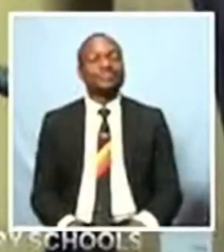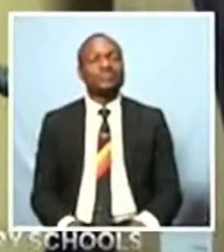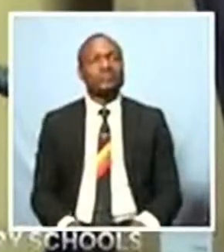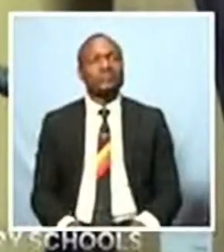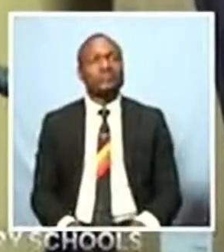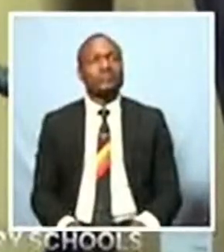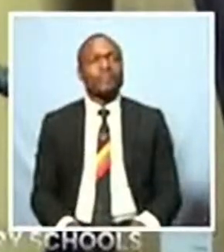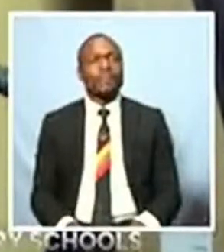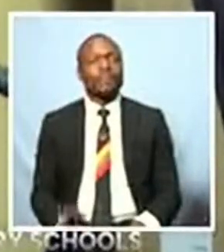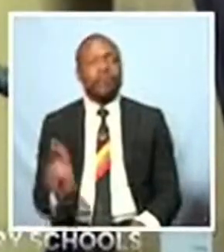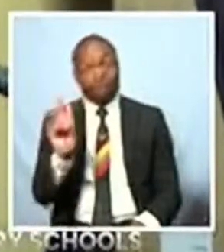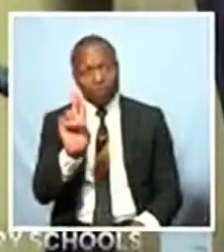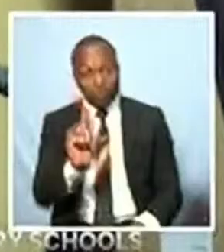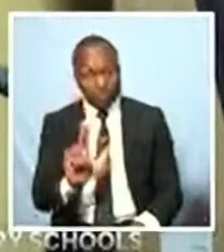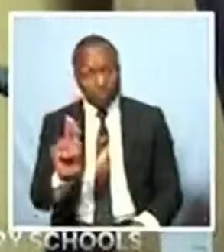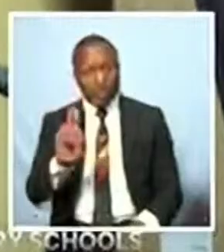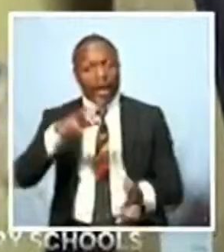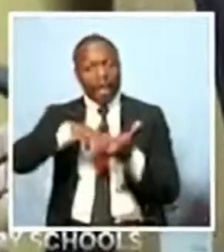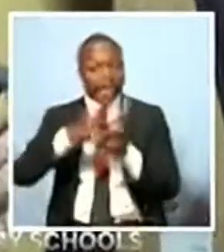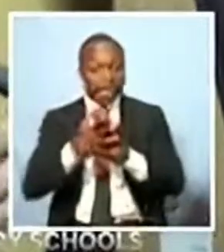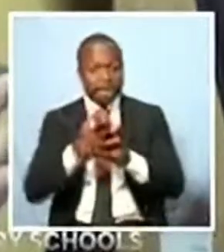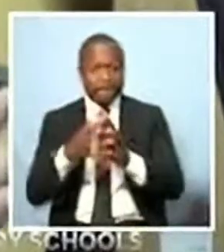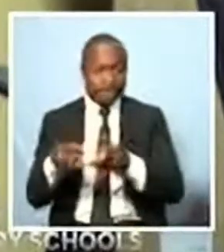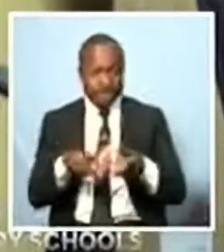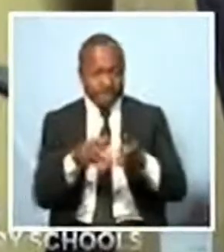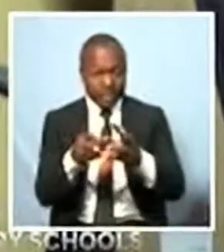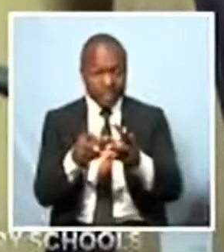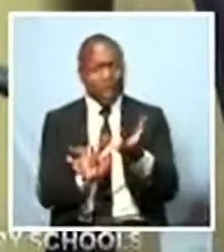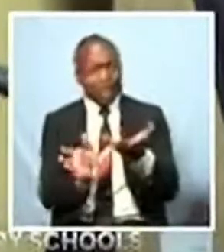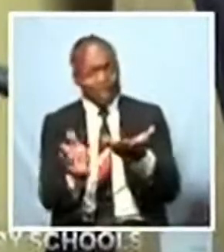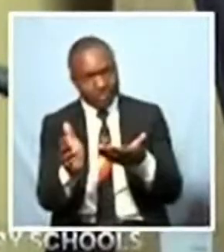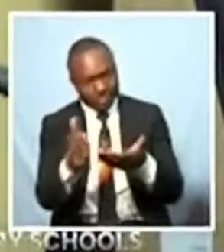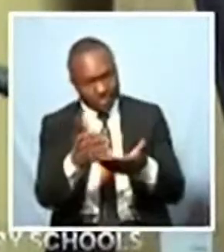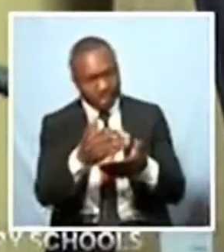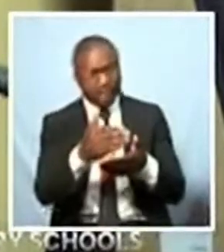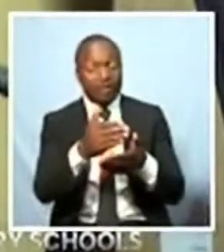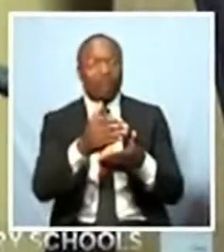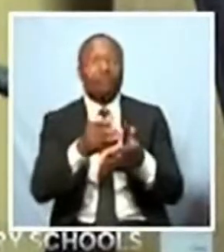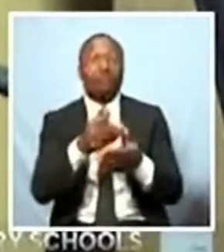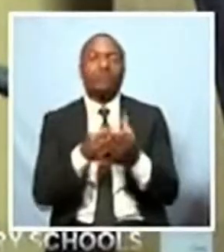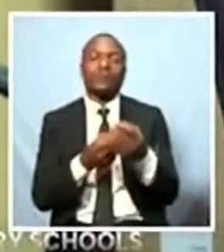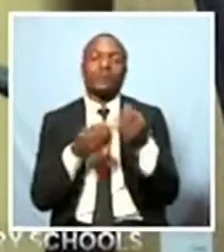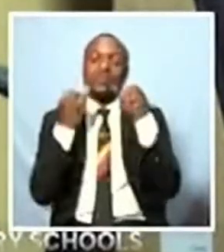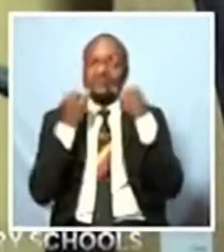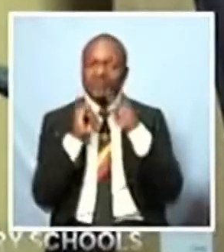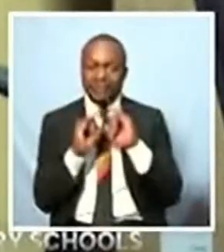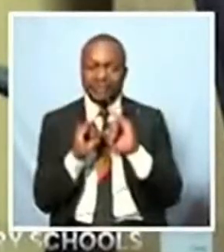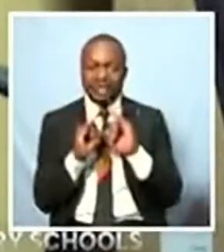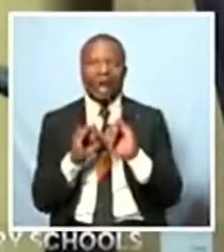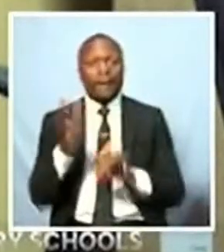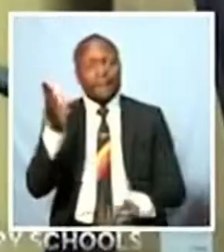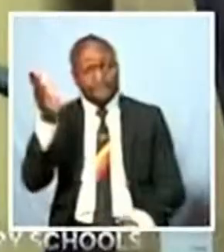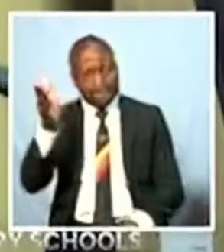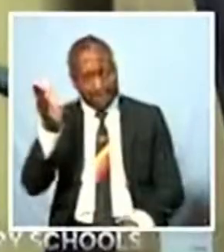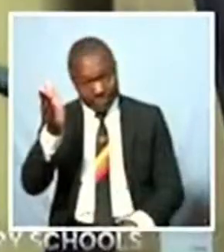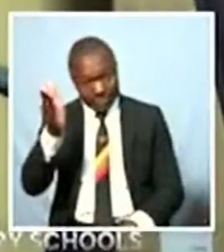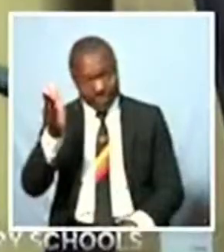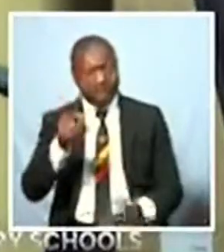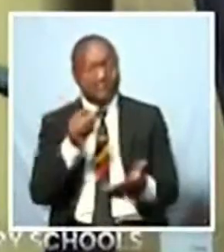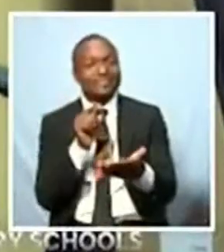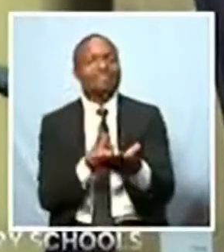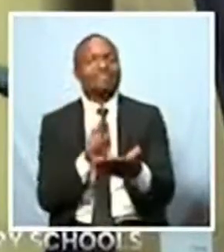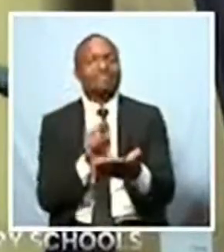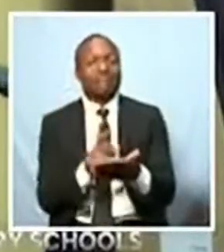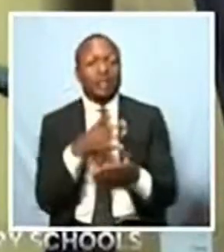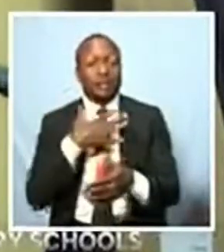that we did. We used a mixed method. We collected both qualitative and quantitative data, and the presentation are preliminary, as I've said,